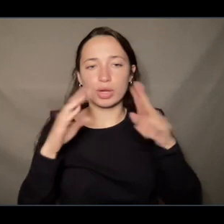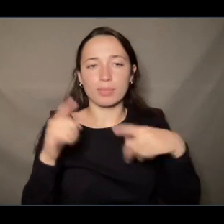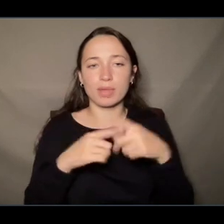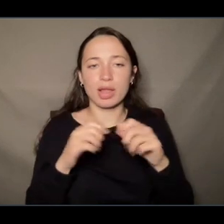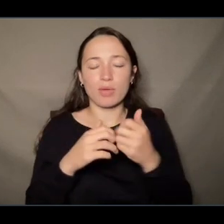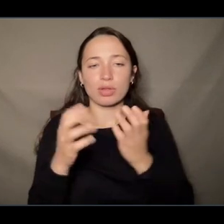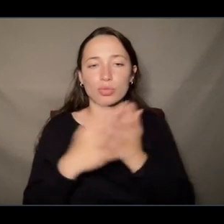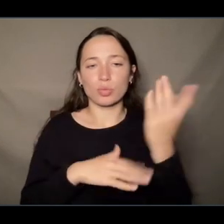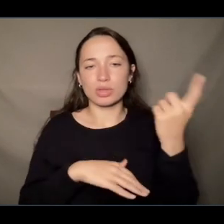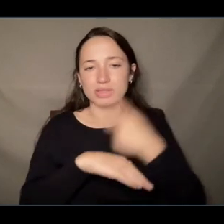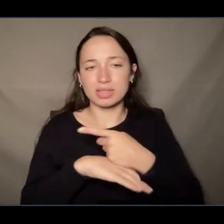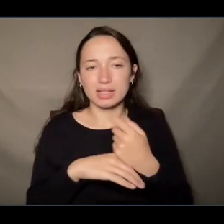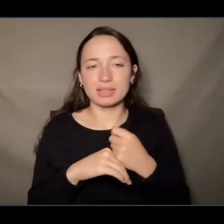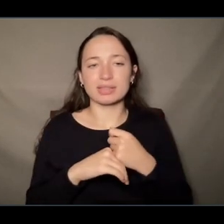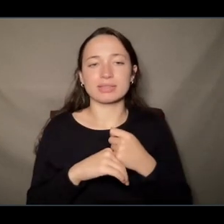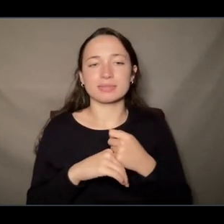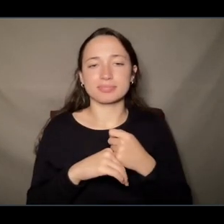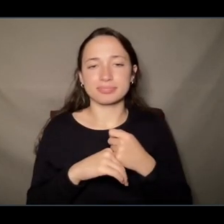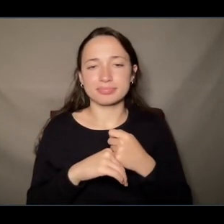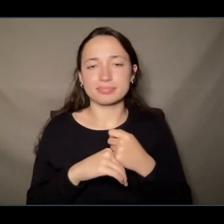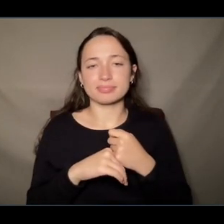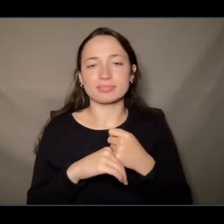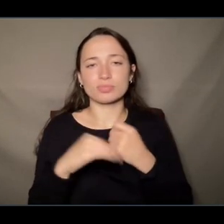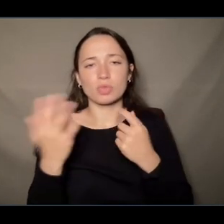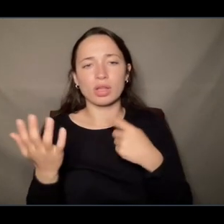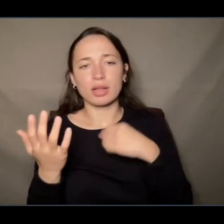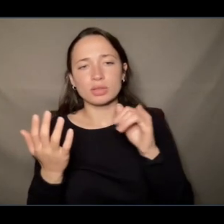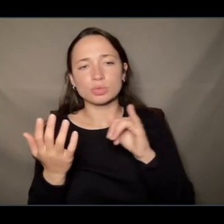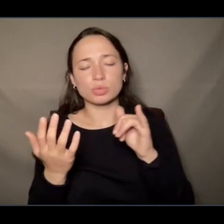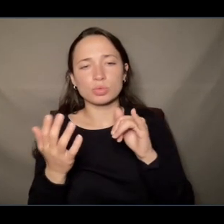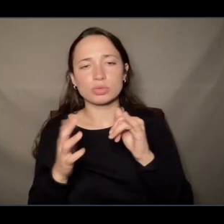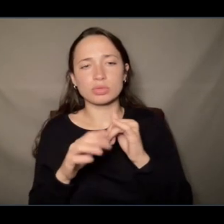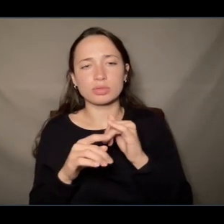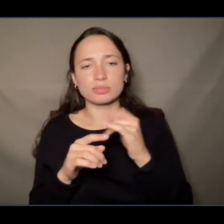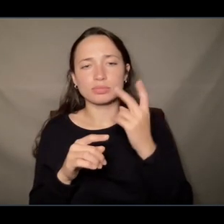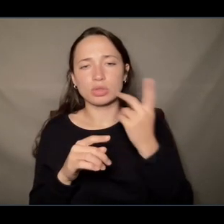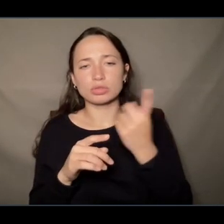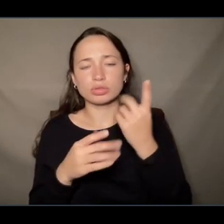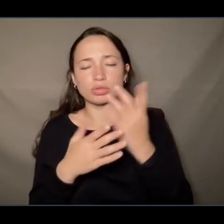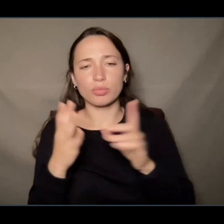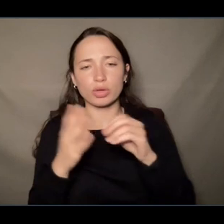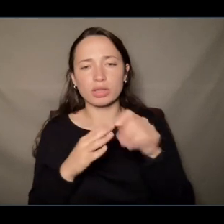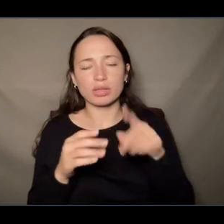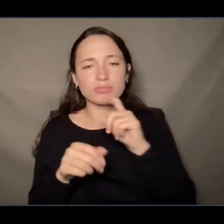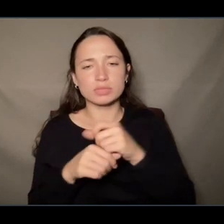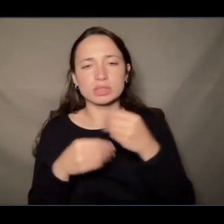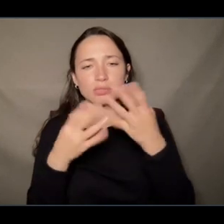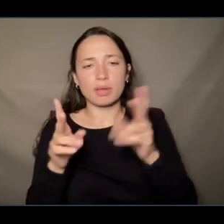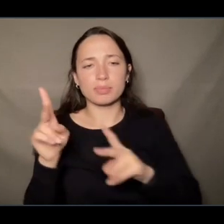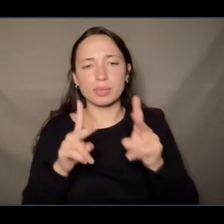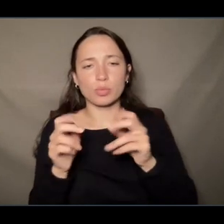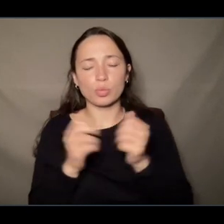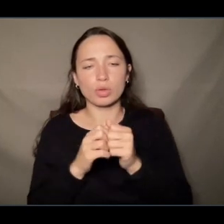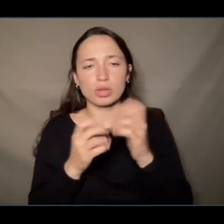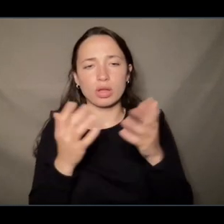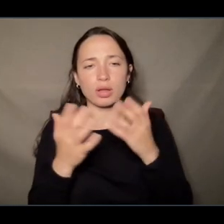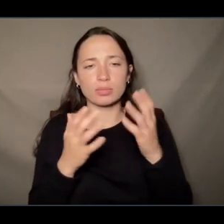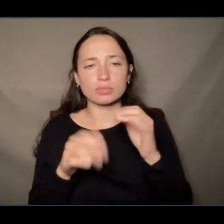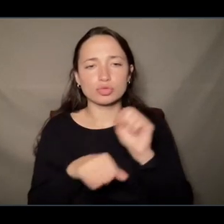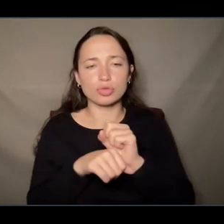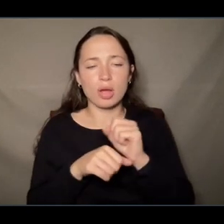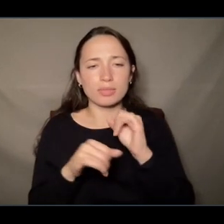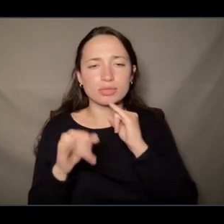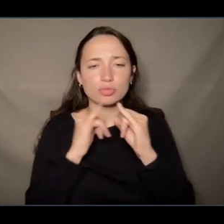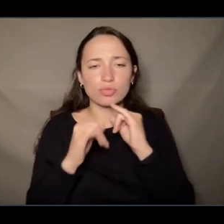worrying about how they were going to get through the day. But I also saw somewhere in there that you supply people with job